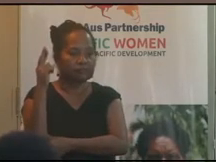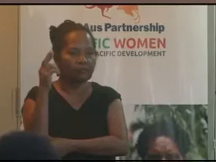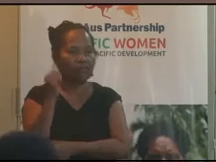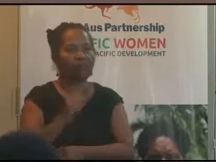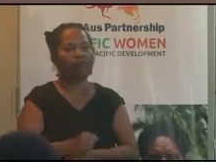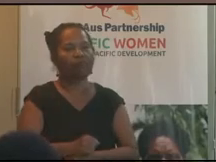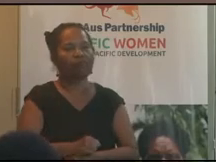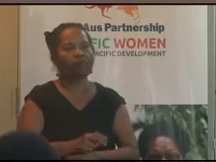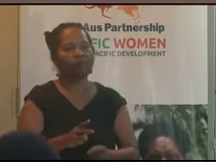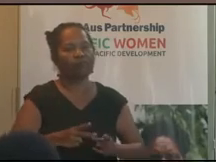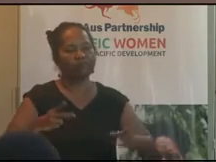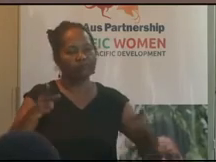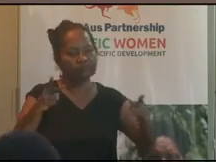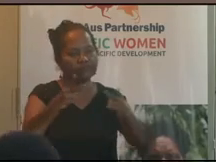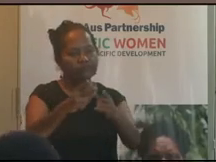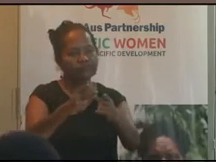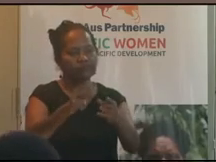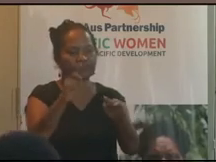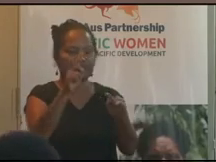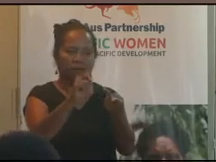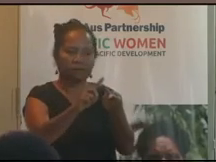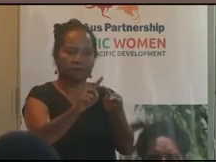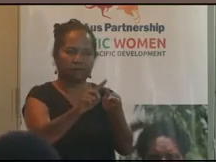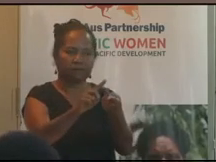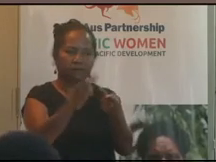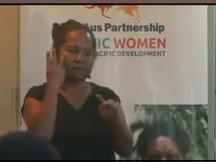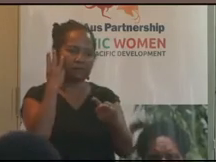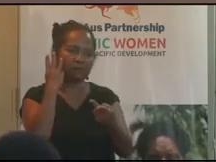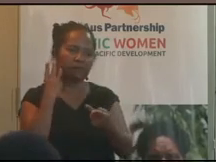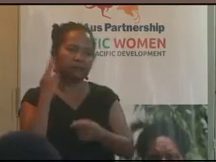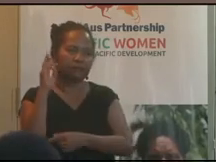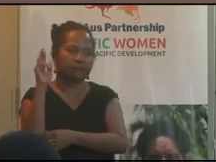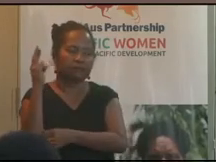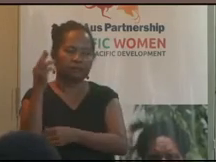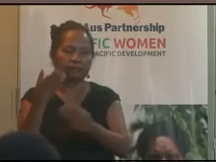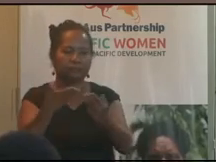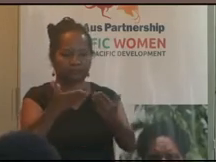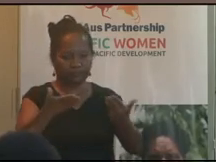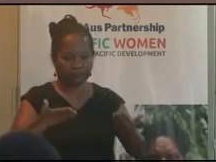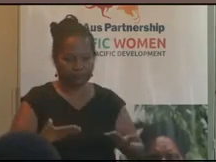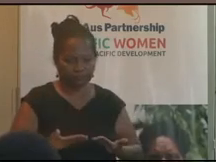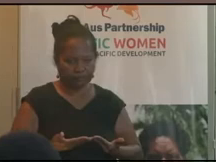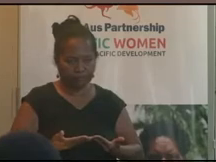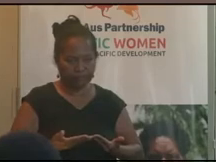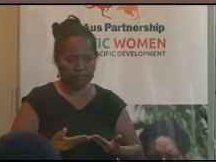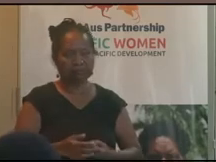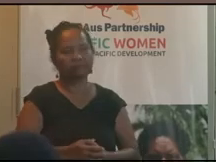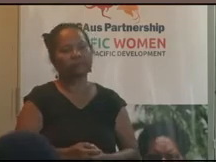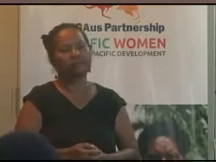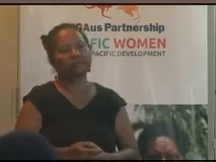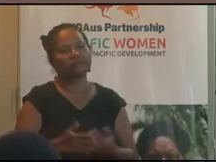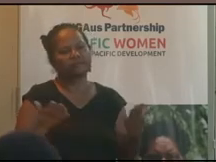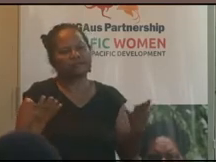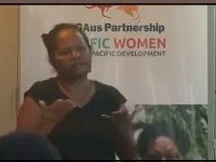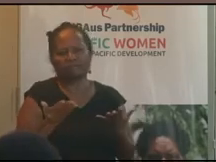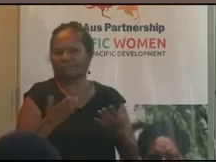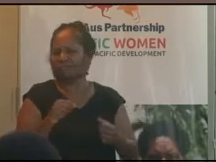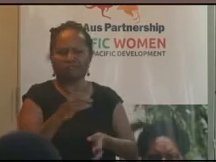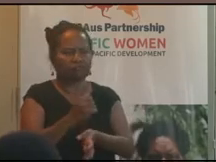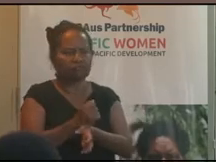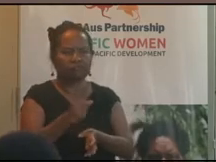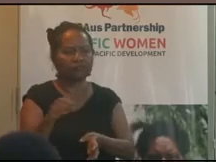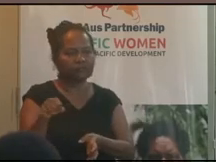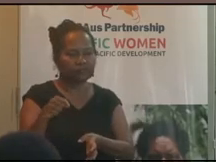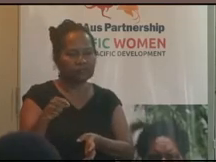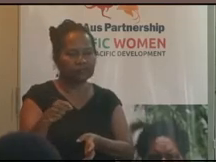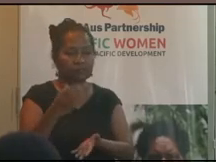government. Secondly, we also have women representatives in the provincial assembly. Whether they're effective or not is another issue.